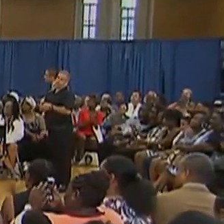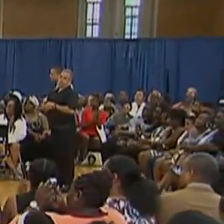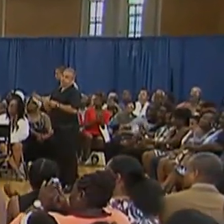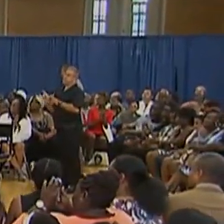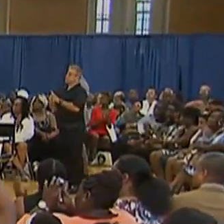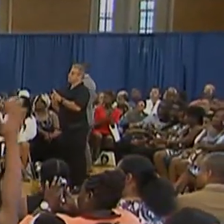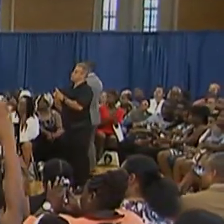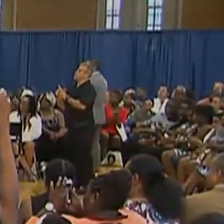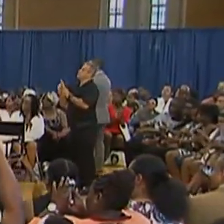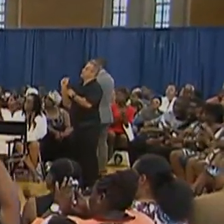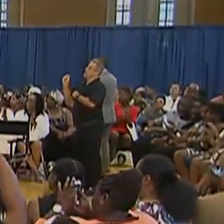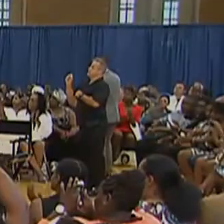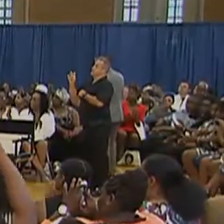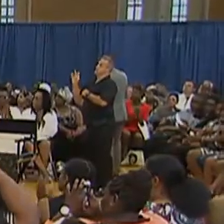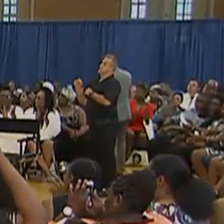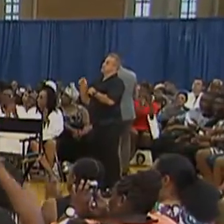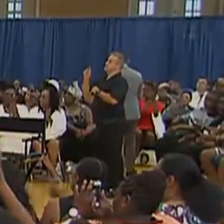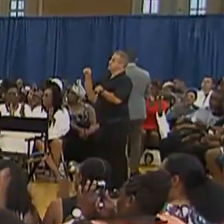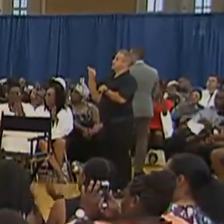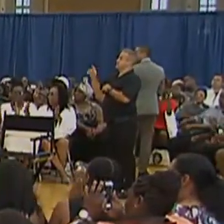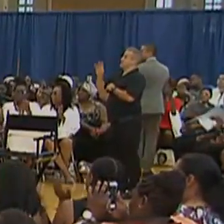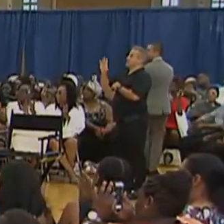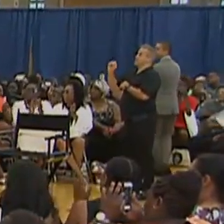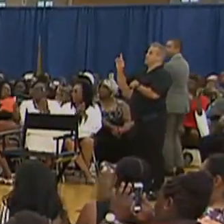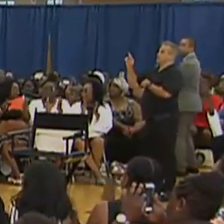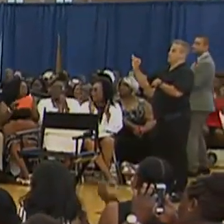Assemblymember Nick Perry.